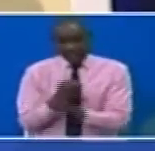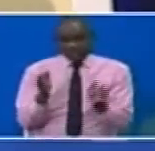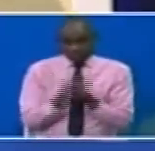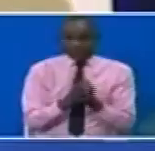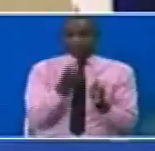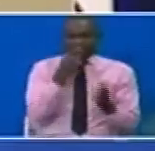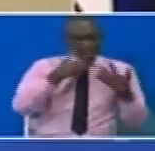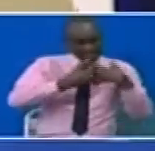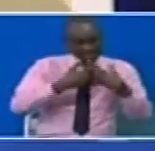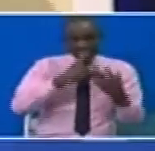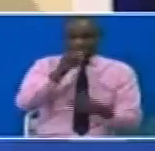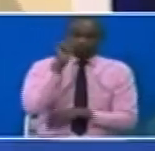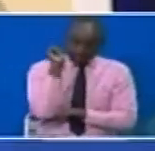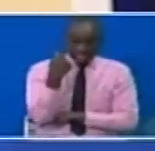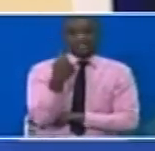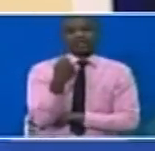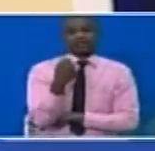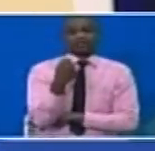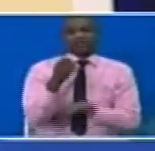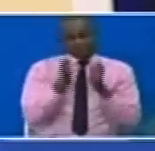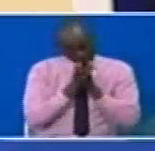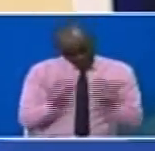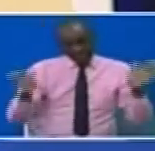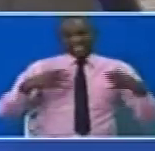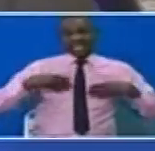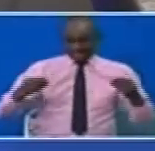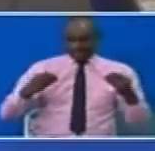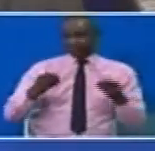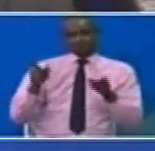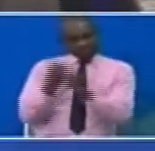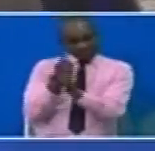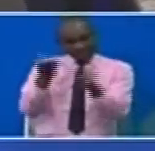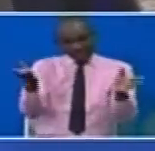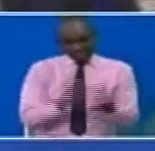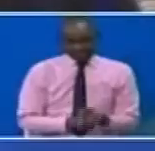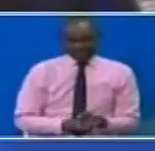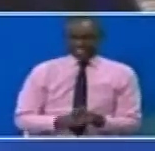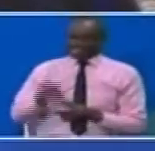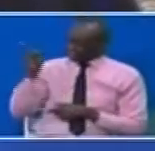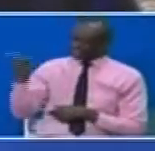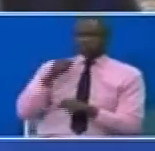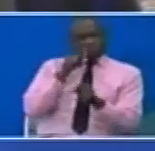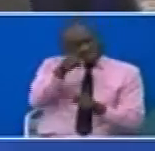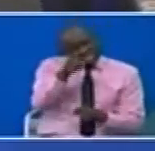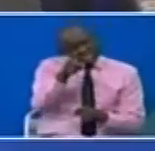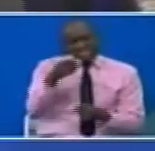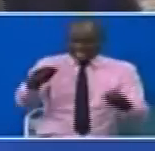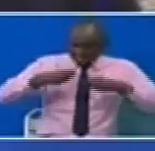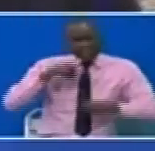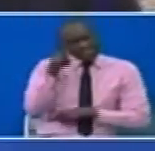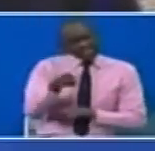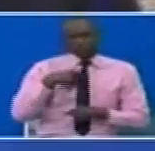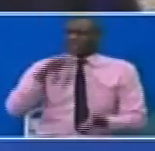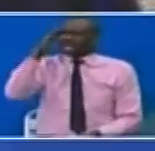medical equipment for Kenya's public health system. Such an effort would help us